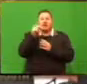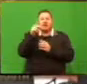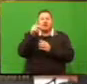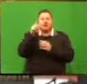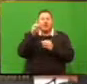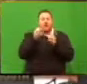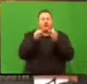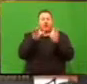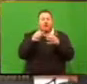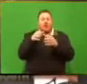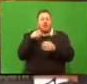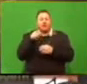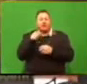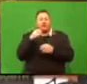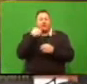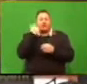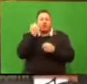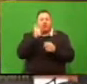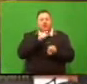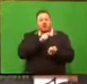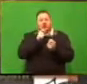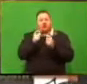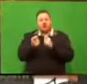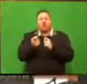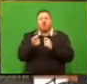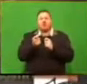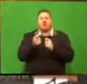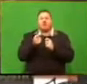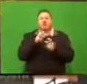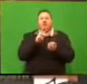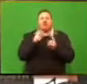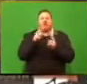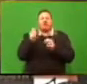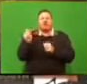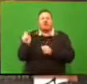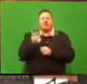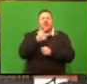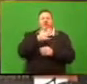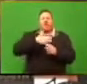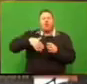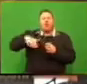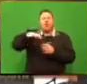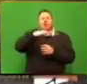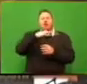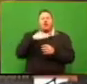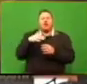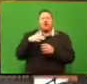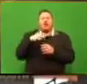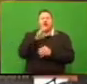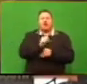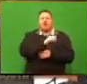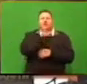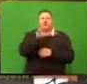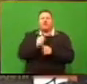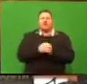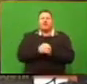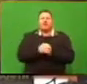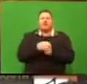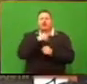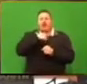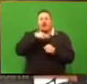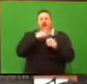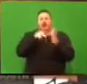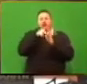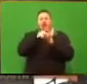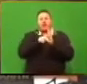is committed to transformative change across all sectors of South African society. Our policies